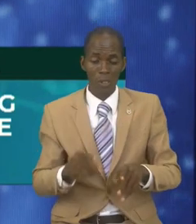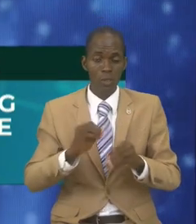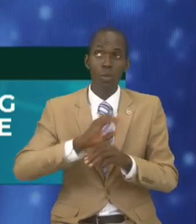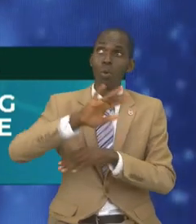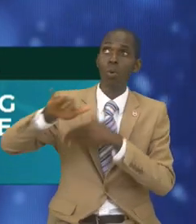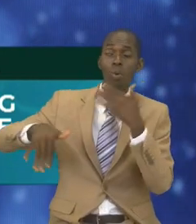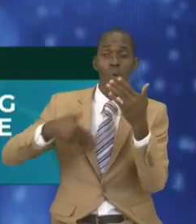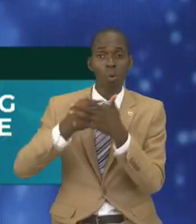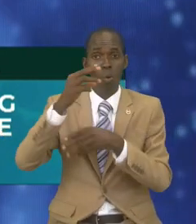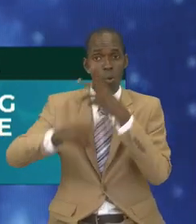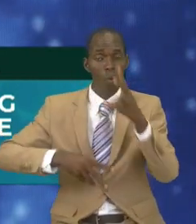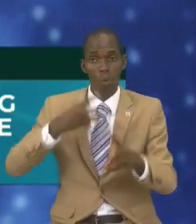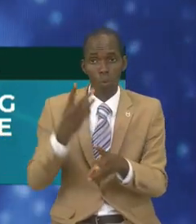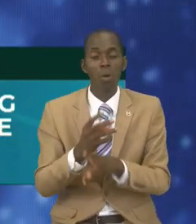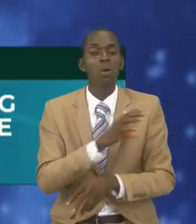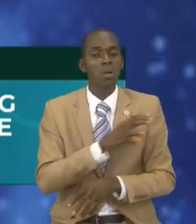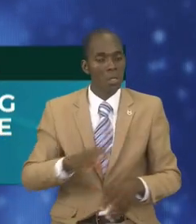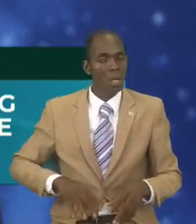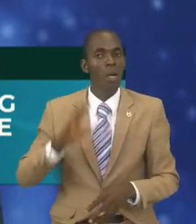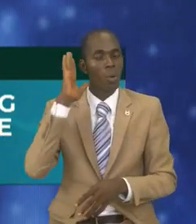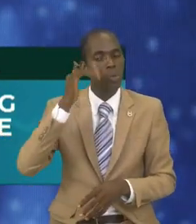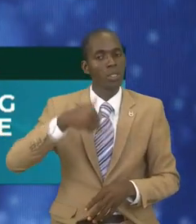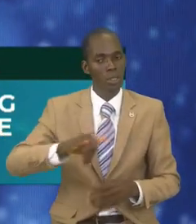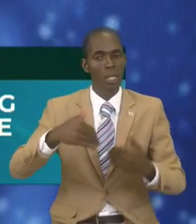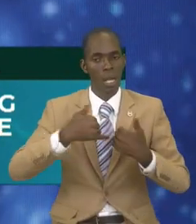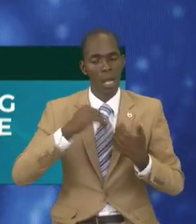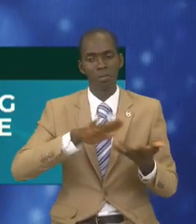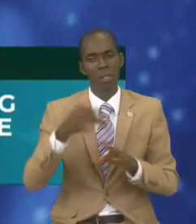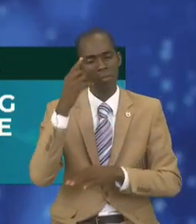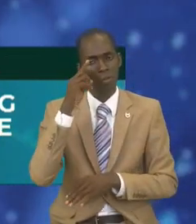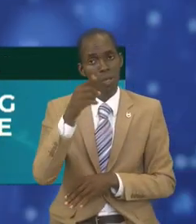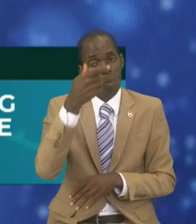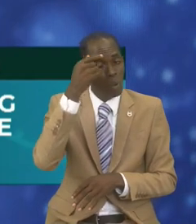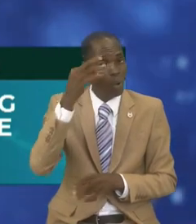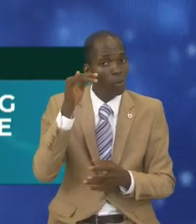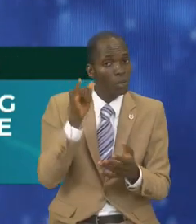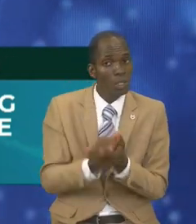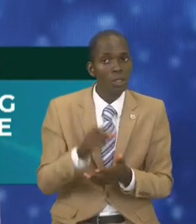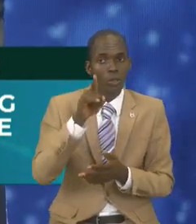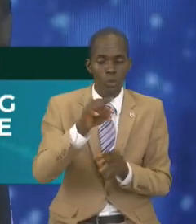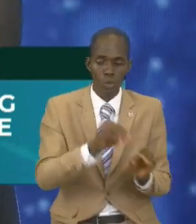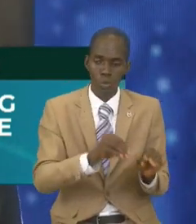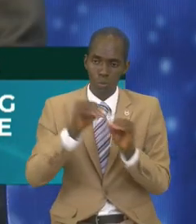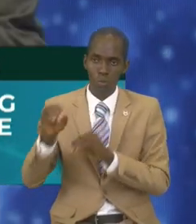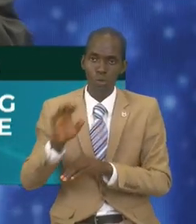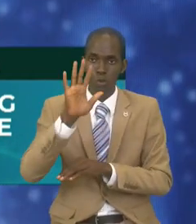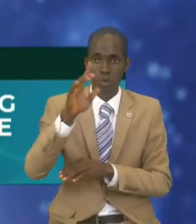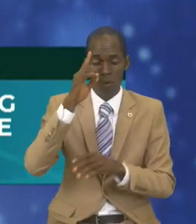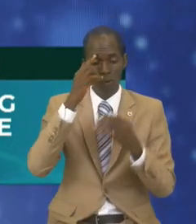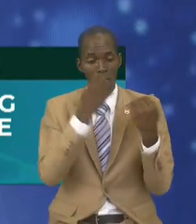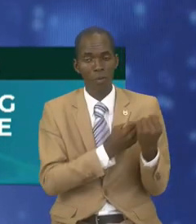Christ will still have died for you. And because of that, you pin your faith on the Lord